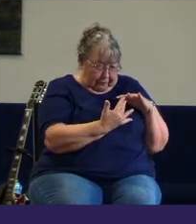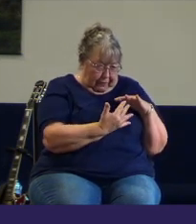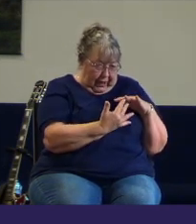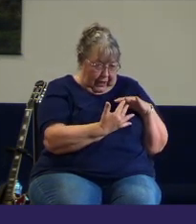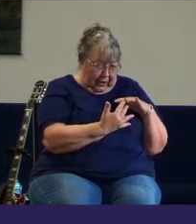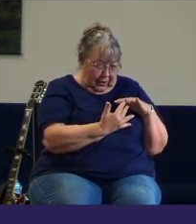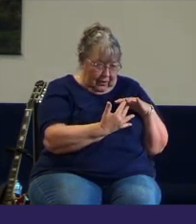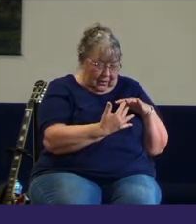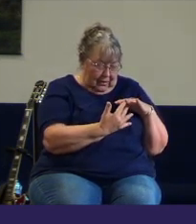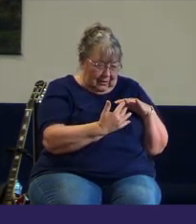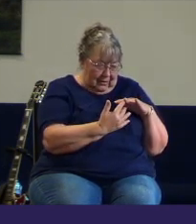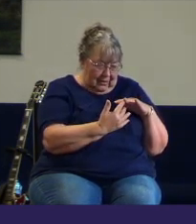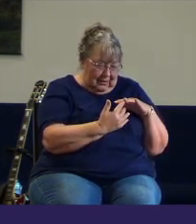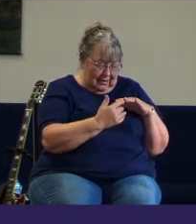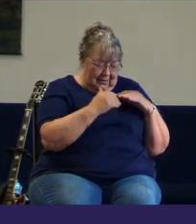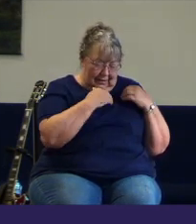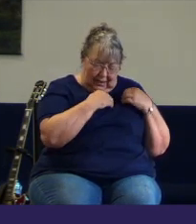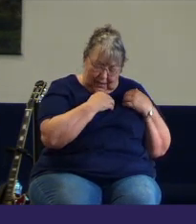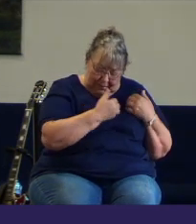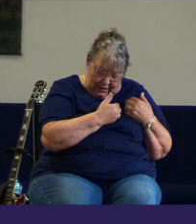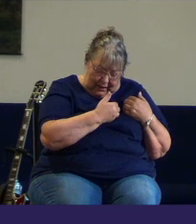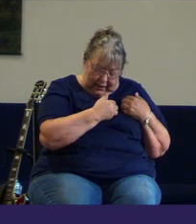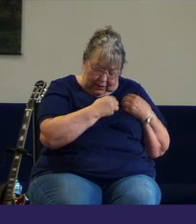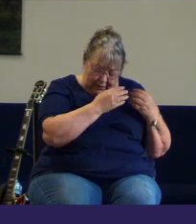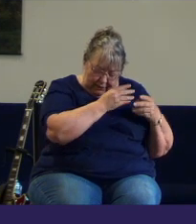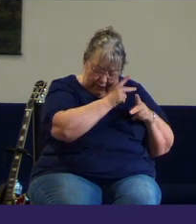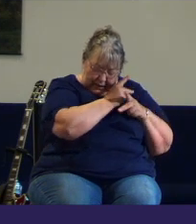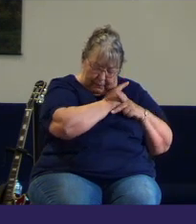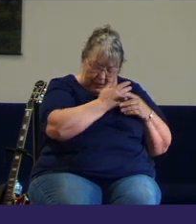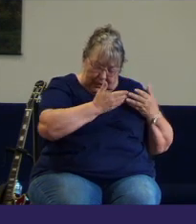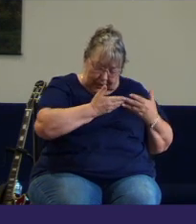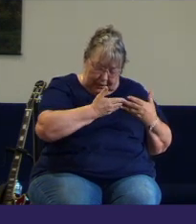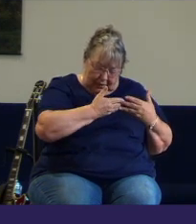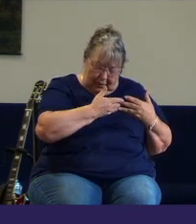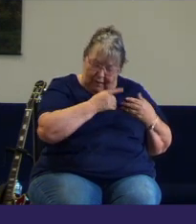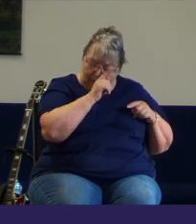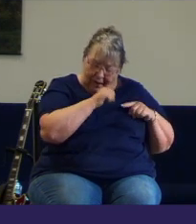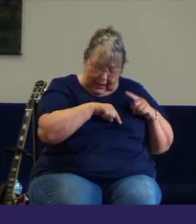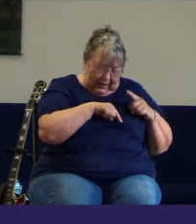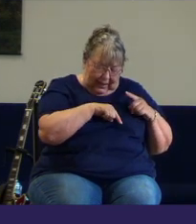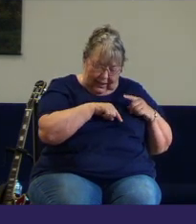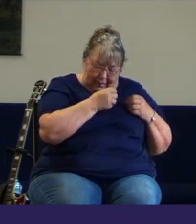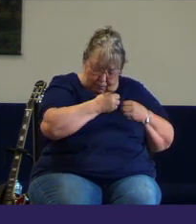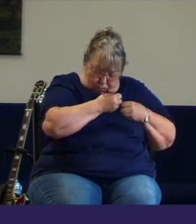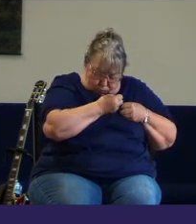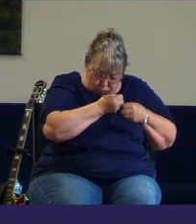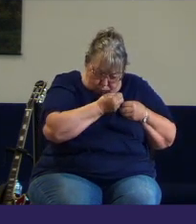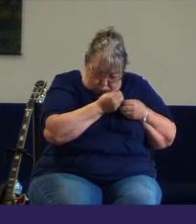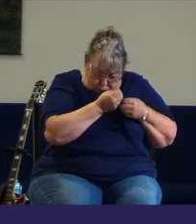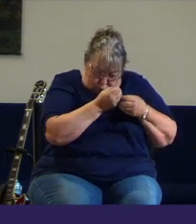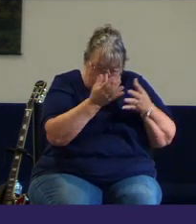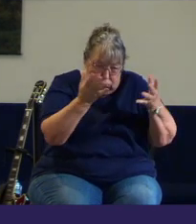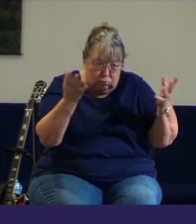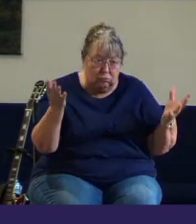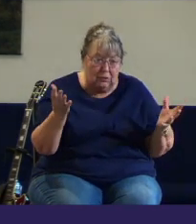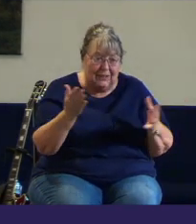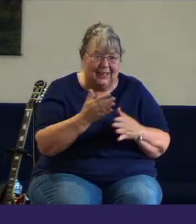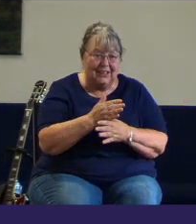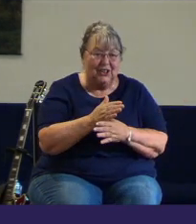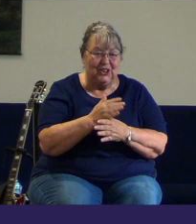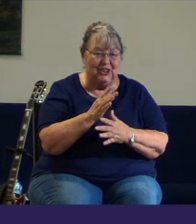holding it in. Indeed, I cannot. I have to tell what he's done.